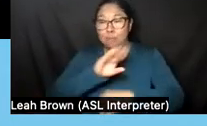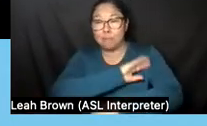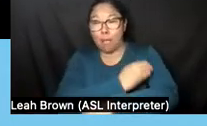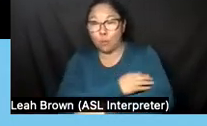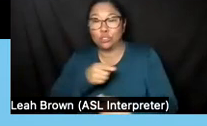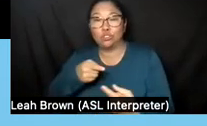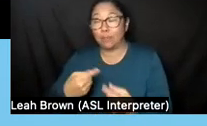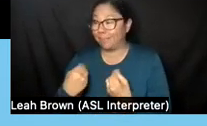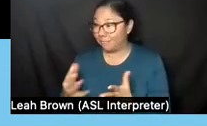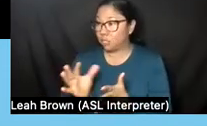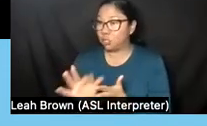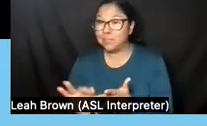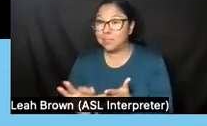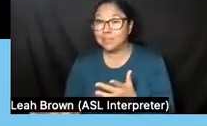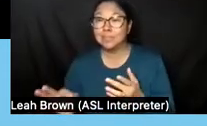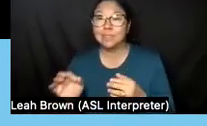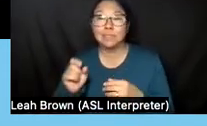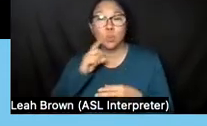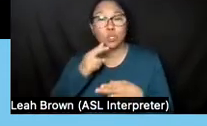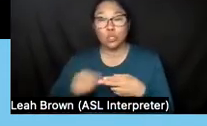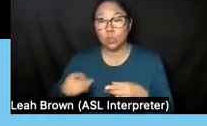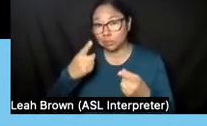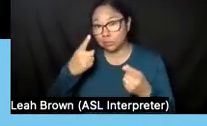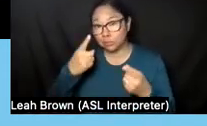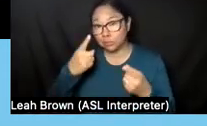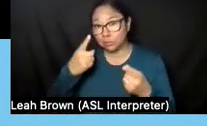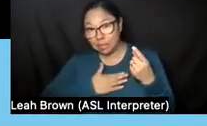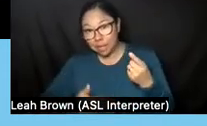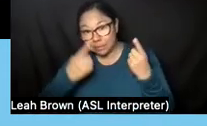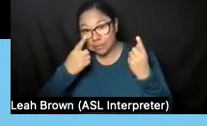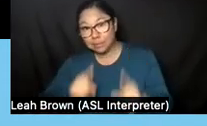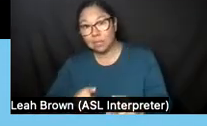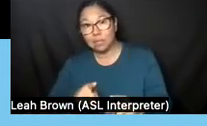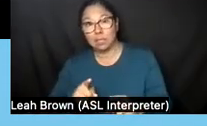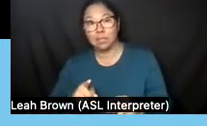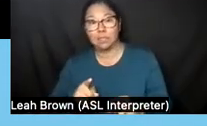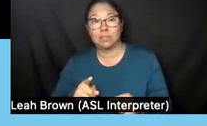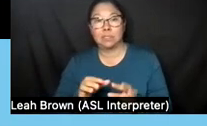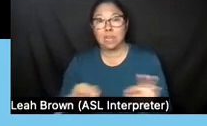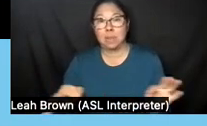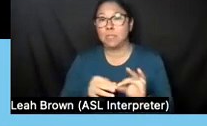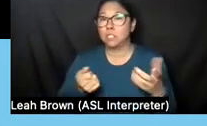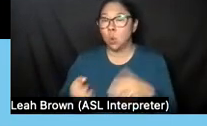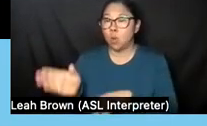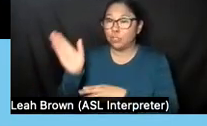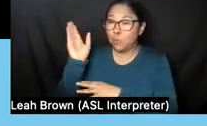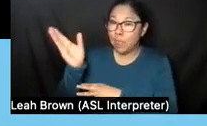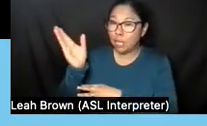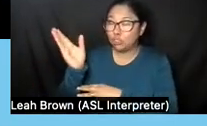them choices or short, concise statements. We don't want to lecture or debrief during that escalation